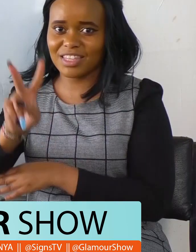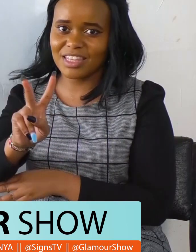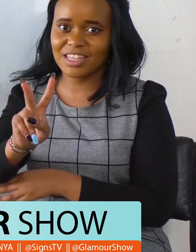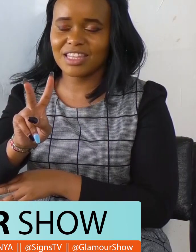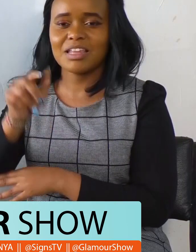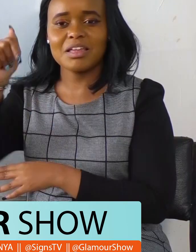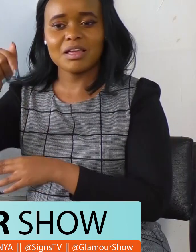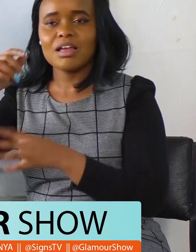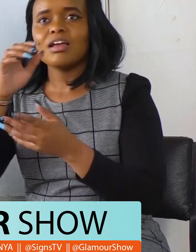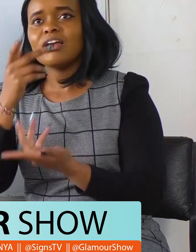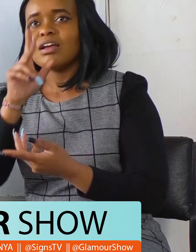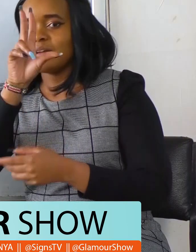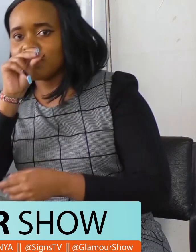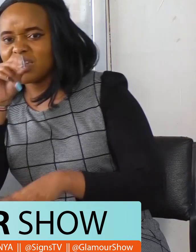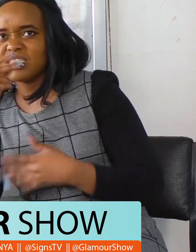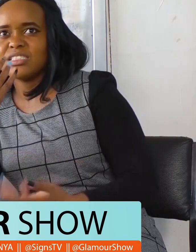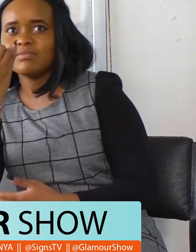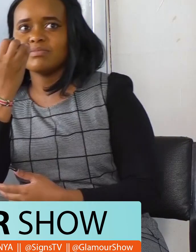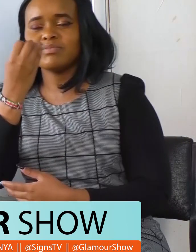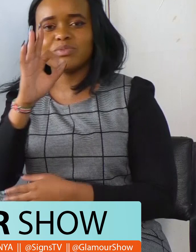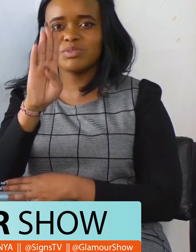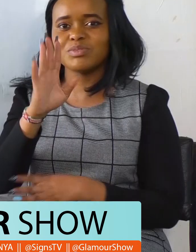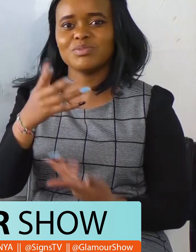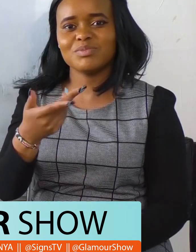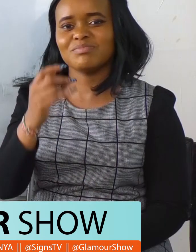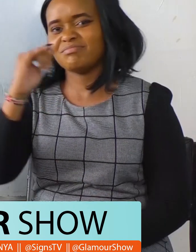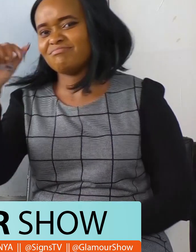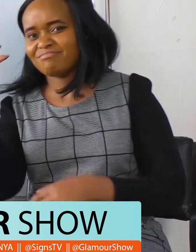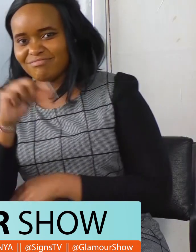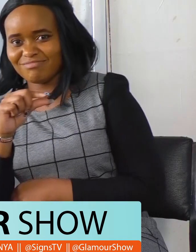forget to follow us on our social media platform, that is Twitter,